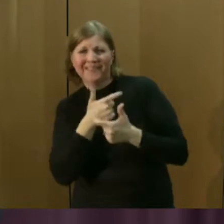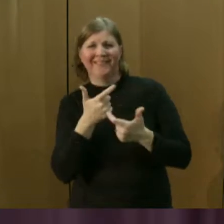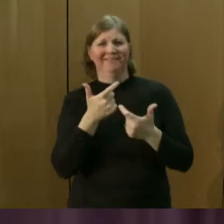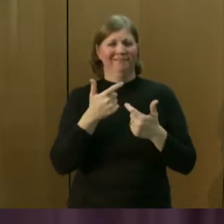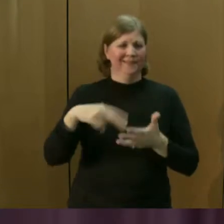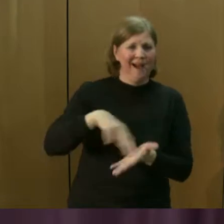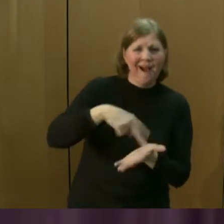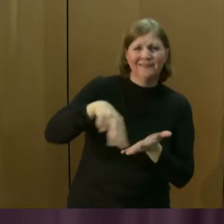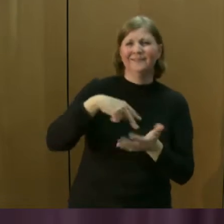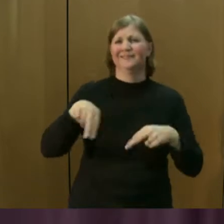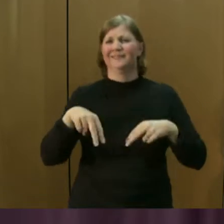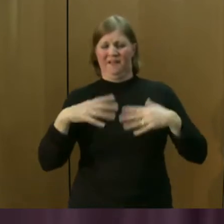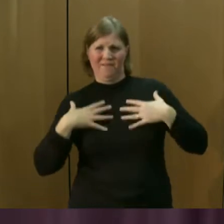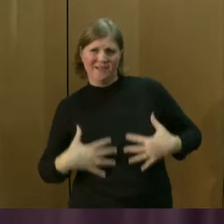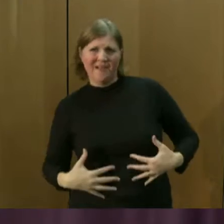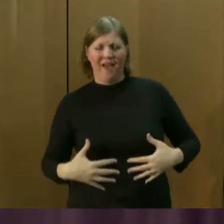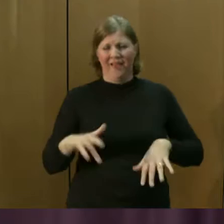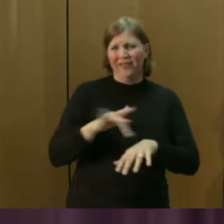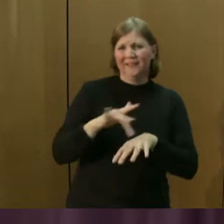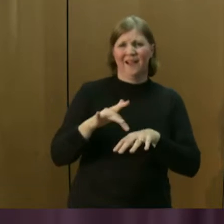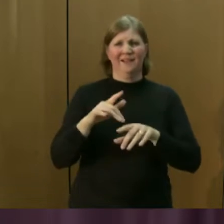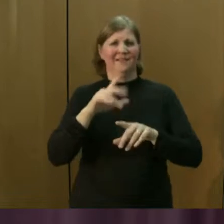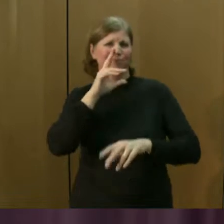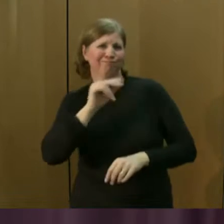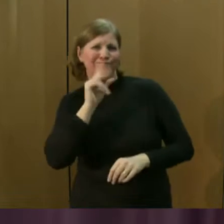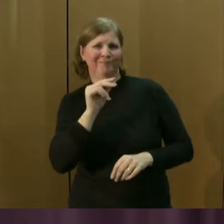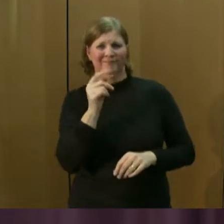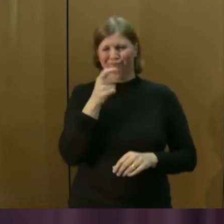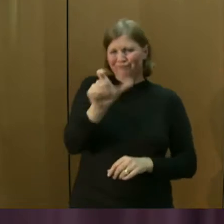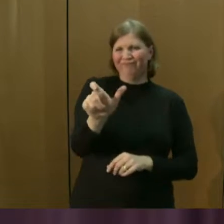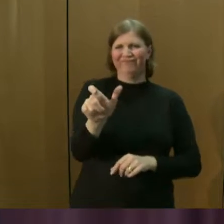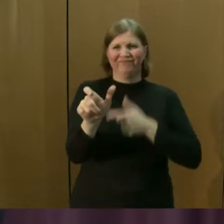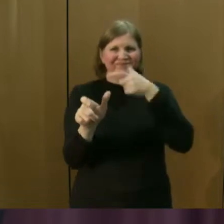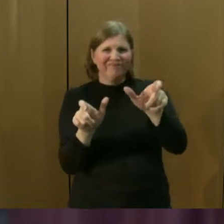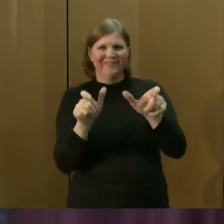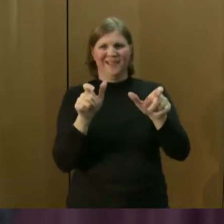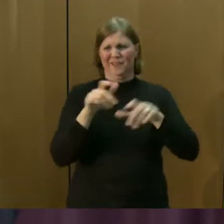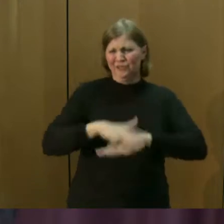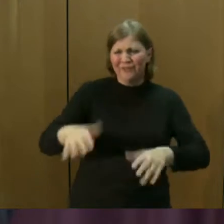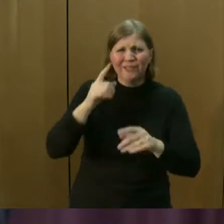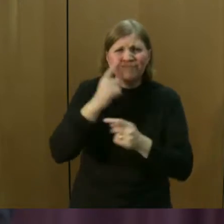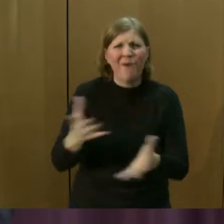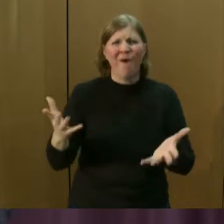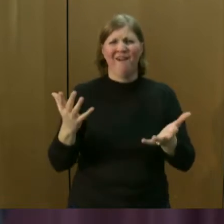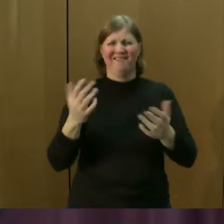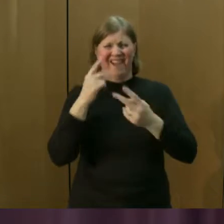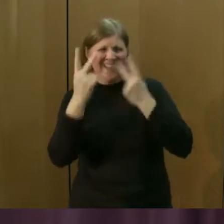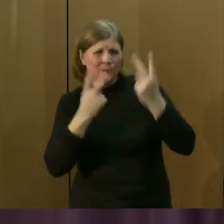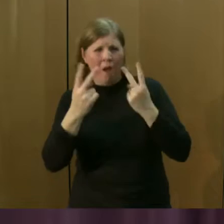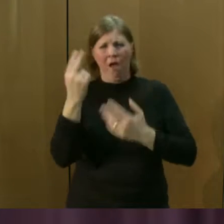physical theatre, circus, cabaret, spoken word, work for children, some visual art, really all sorts of art